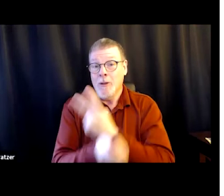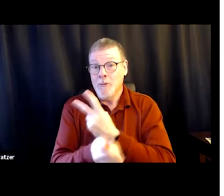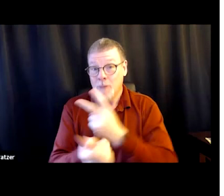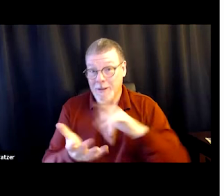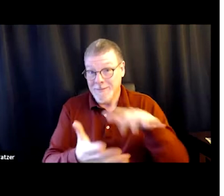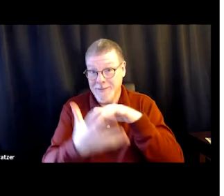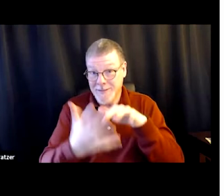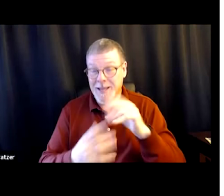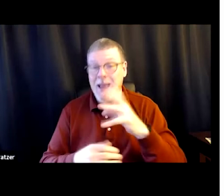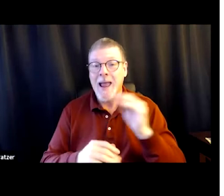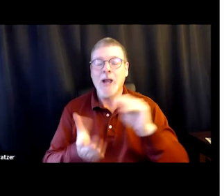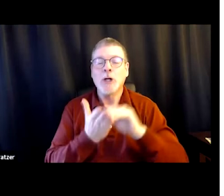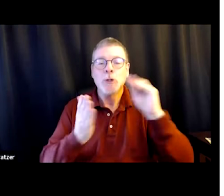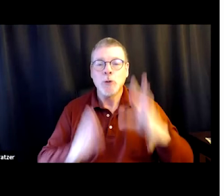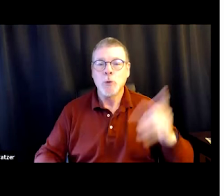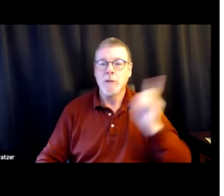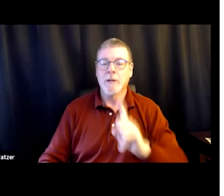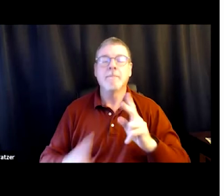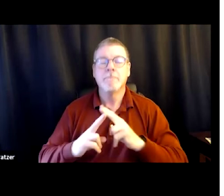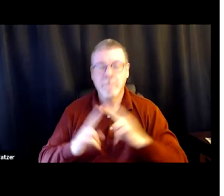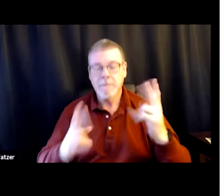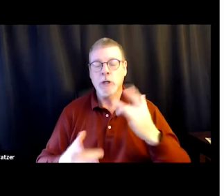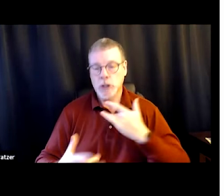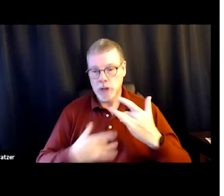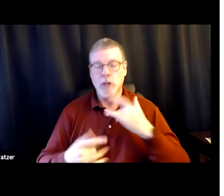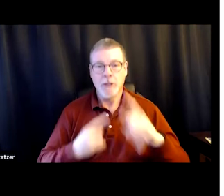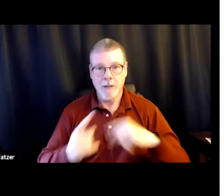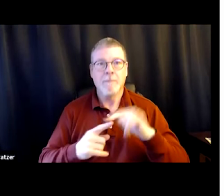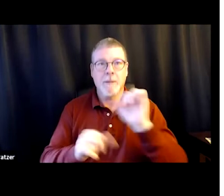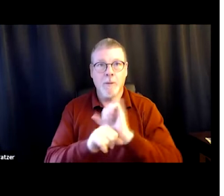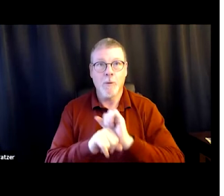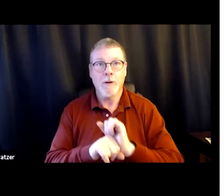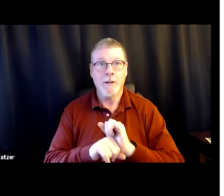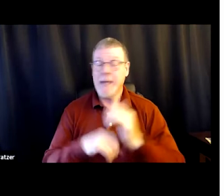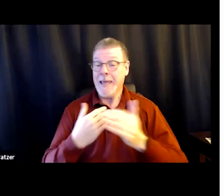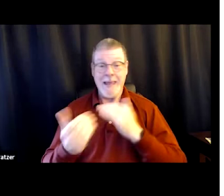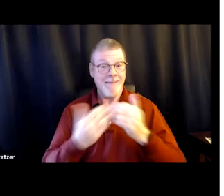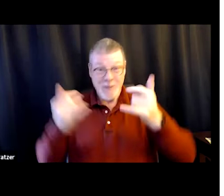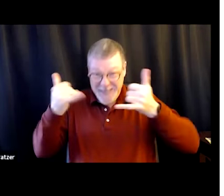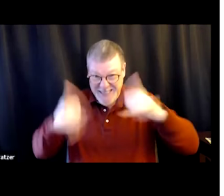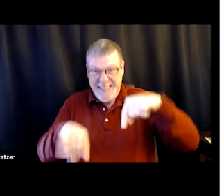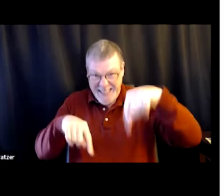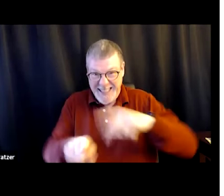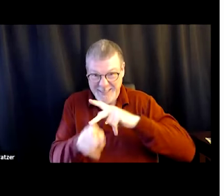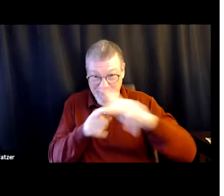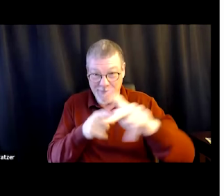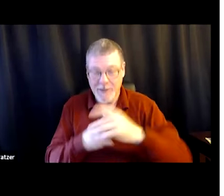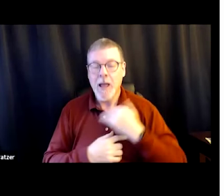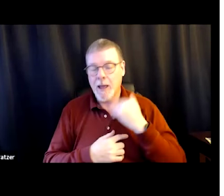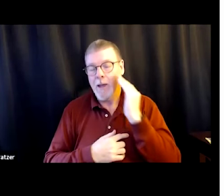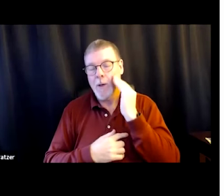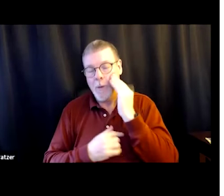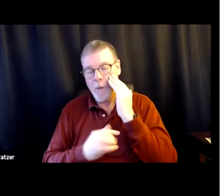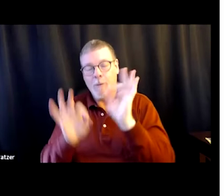know that students came to this project very concerned about doing this work despite being in this profession. And so I know how important it is